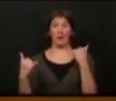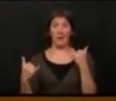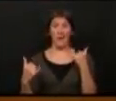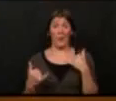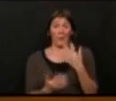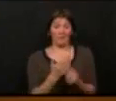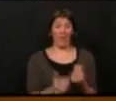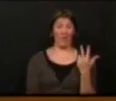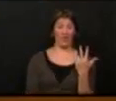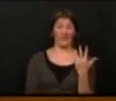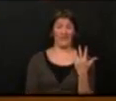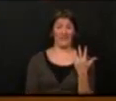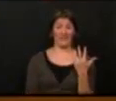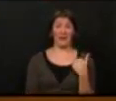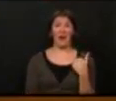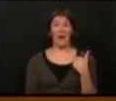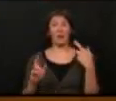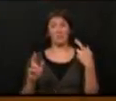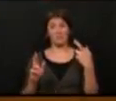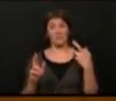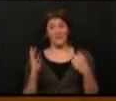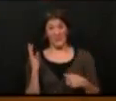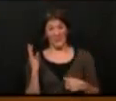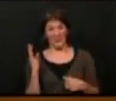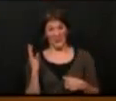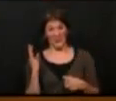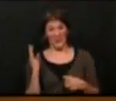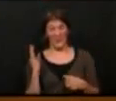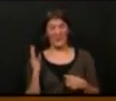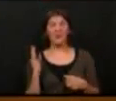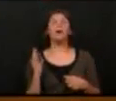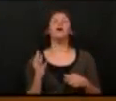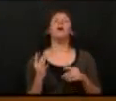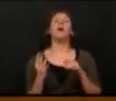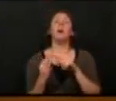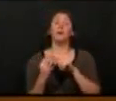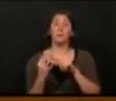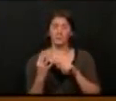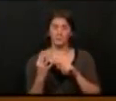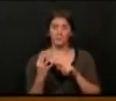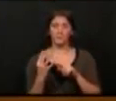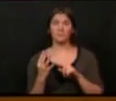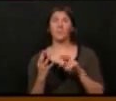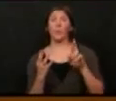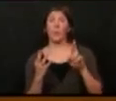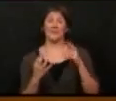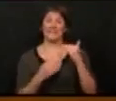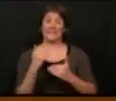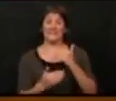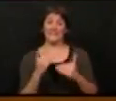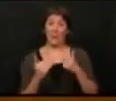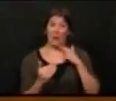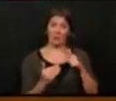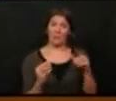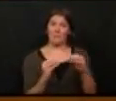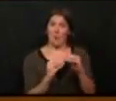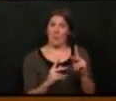3, and we would like to move forward with 3. We'll hold oral boards and to get 3 candidates to send up to